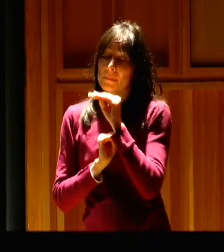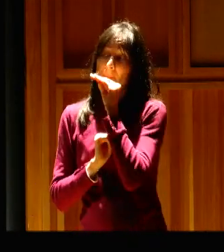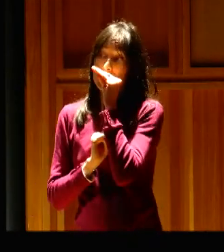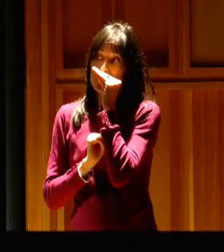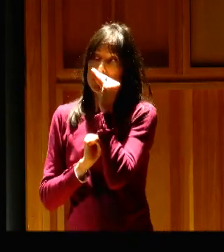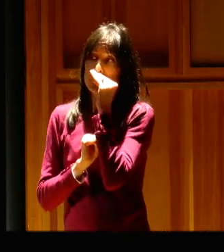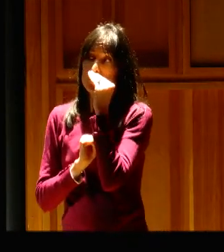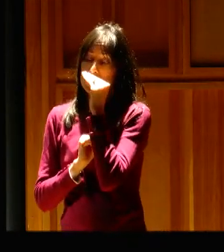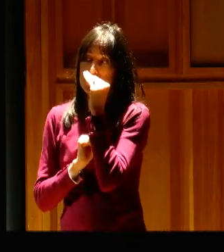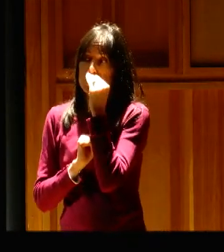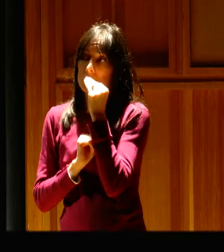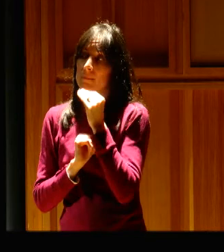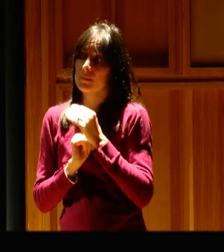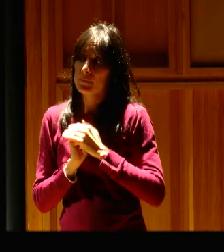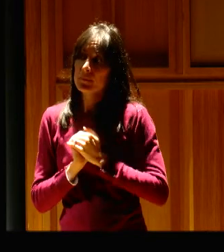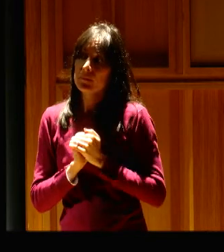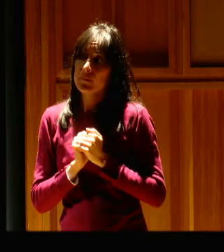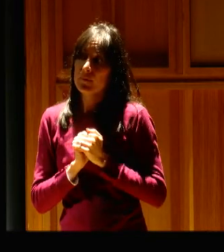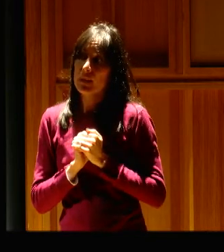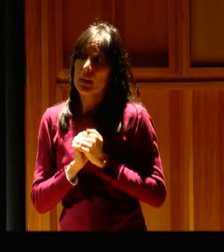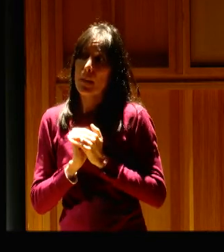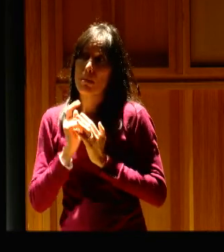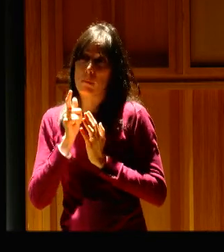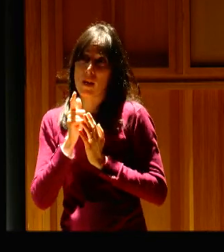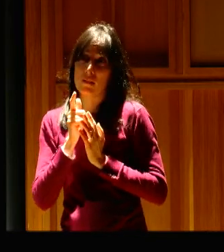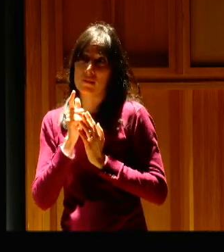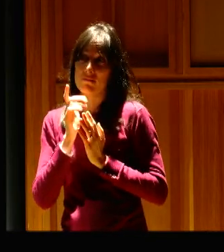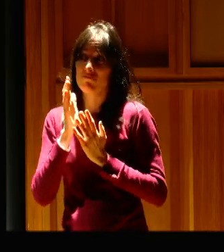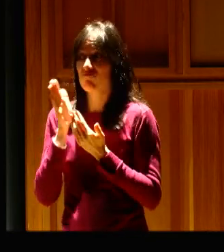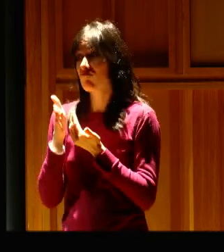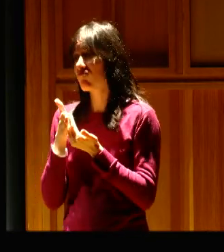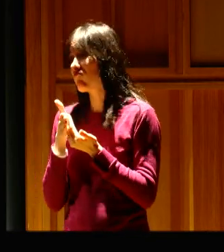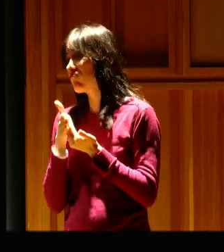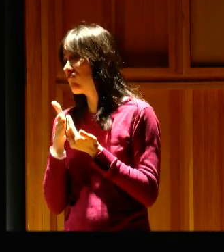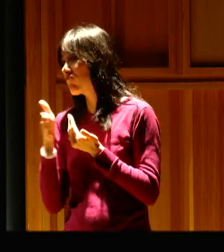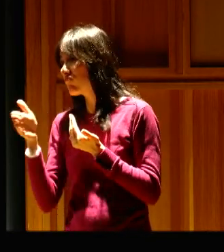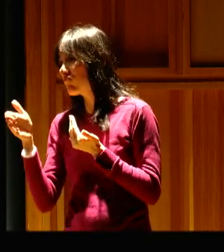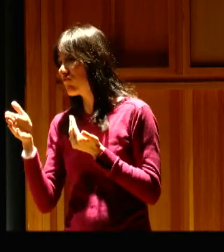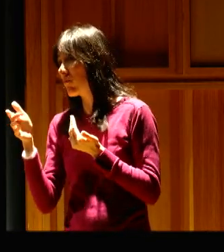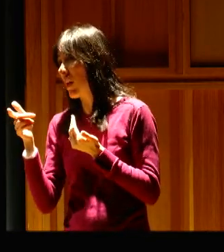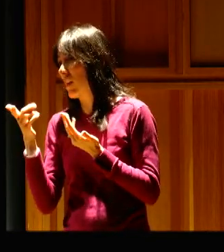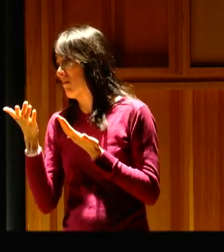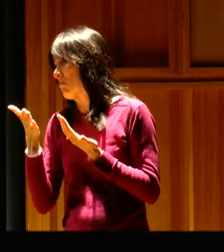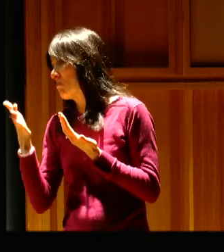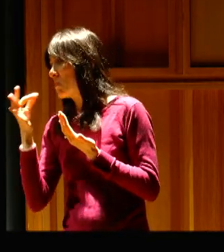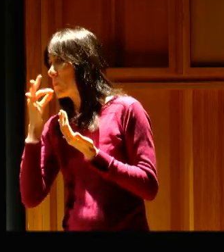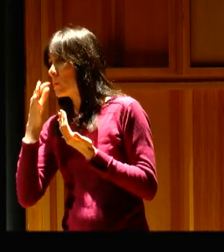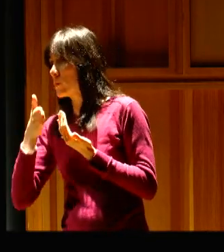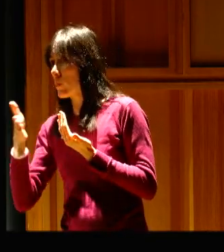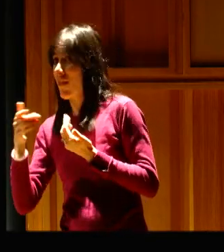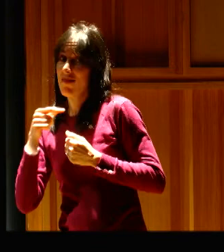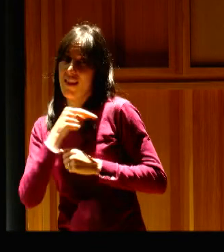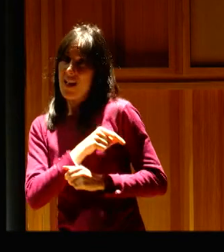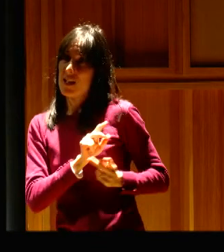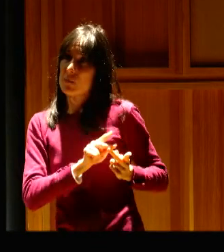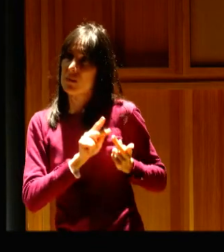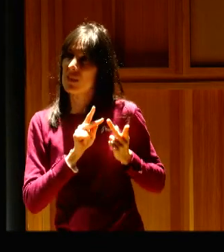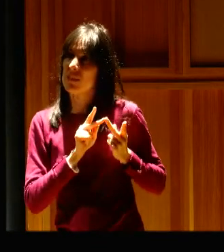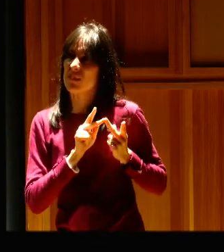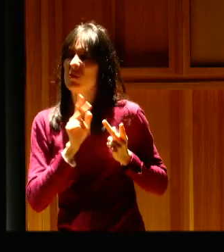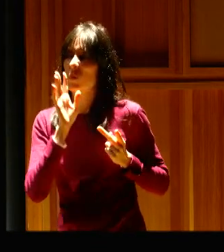future where that place for you will be impacted by climate change beyond